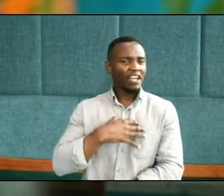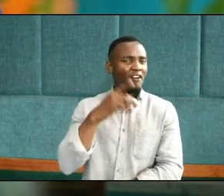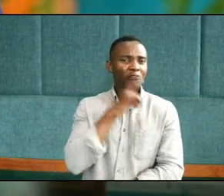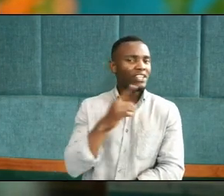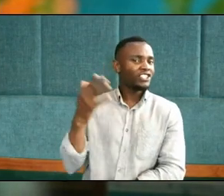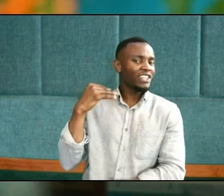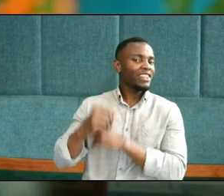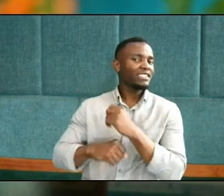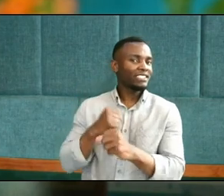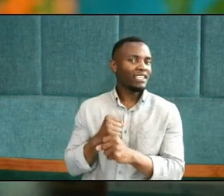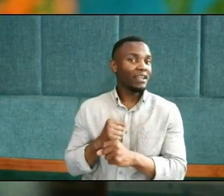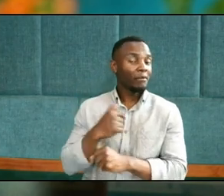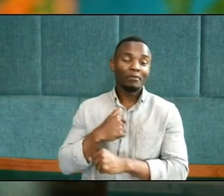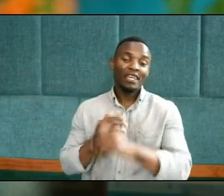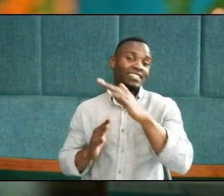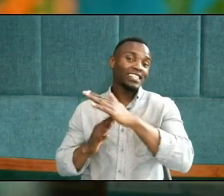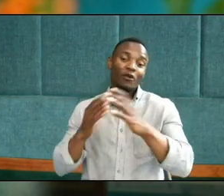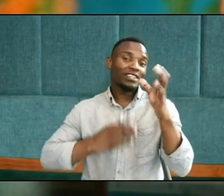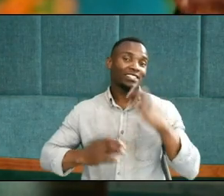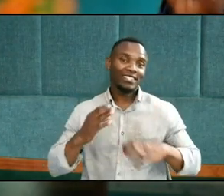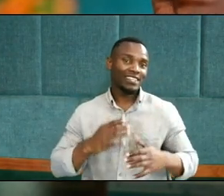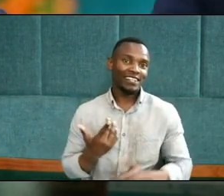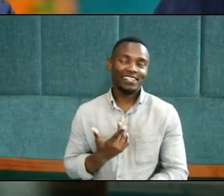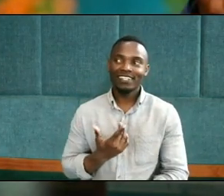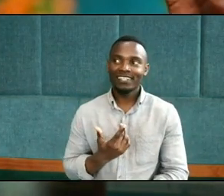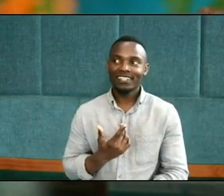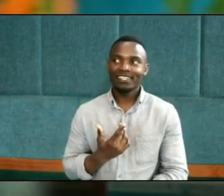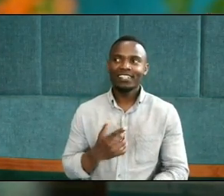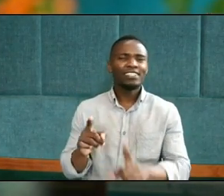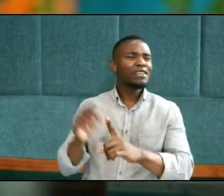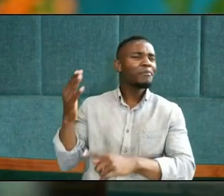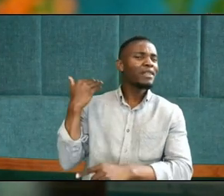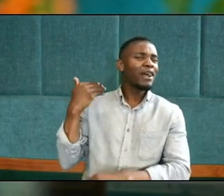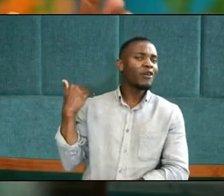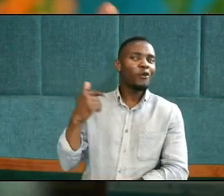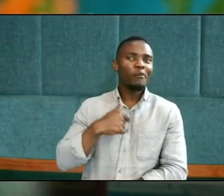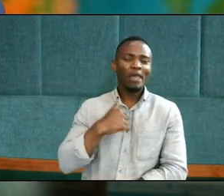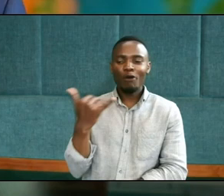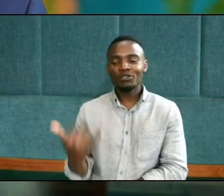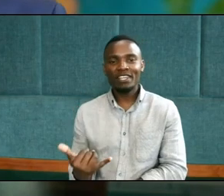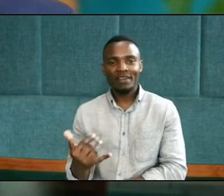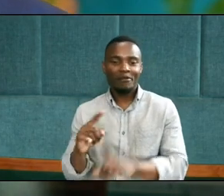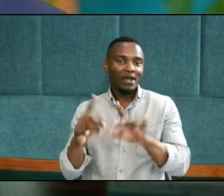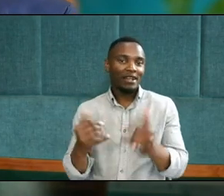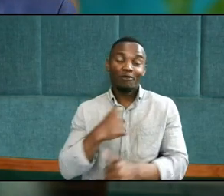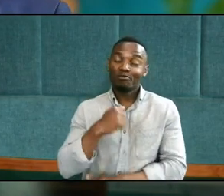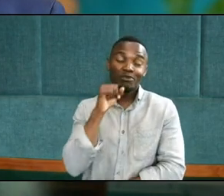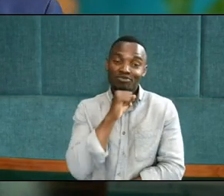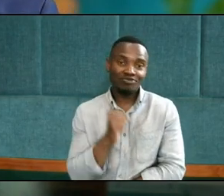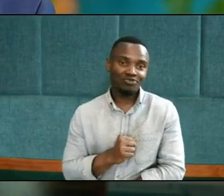I'm a mzee, I'm a senior citizen. Can you imagine? The other day I was a young man jumping all over, and now I'm a senior citizen. Can you